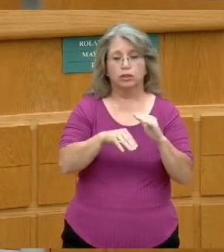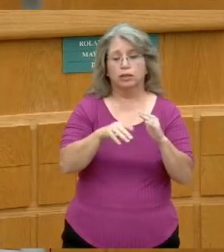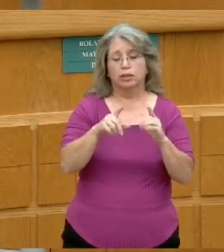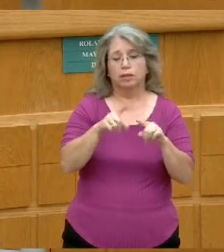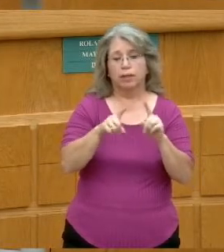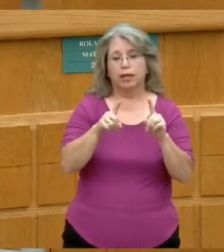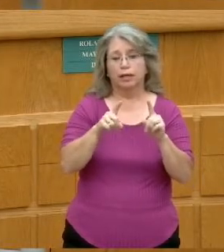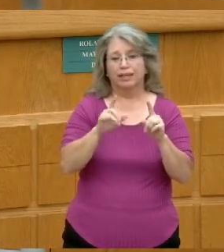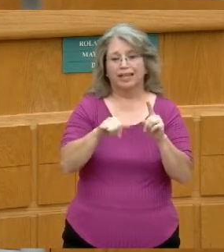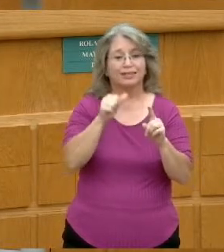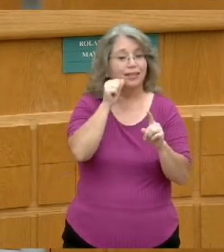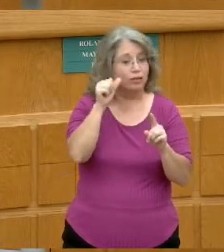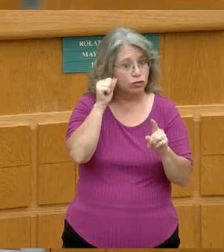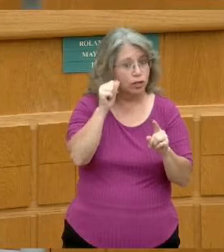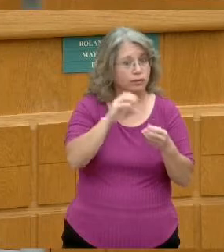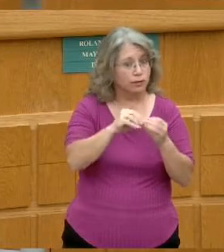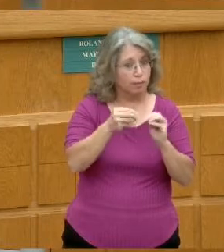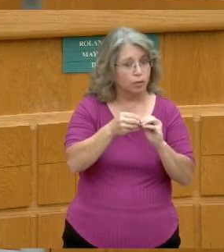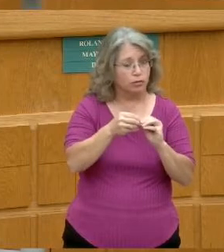are yesterday's numbers.